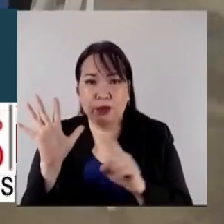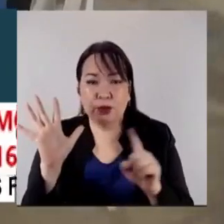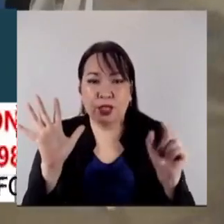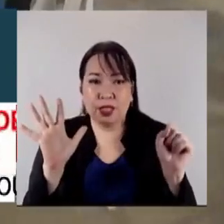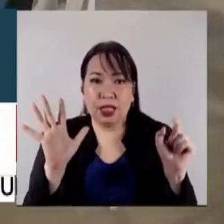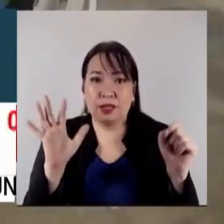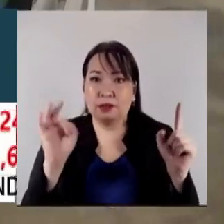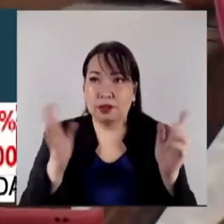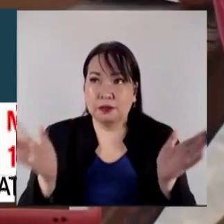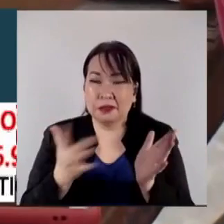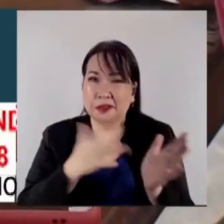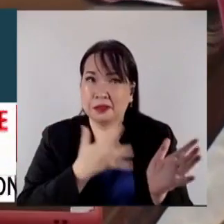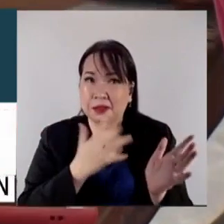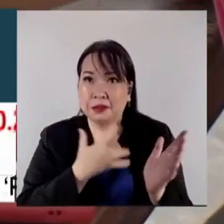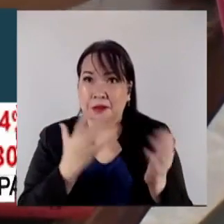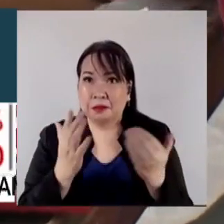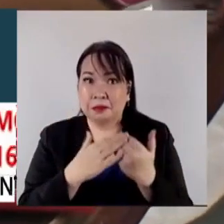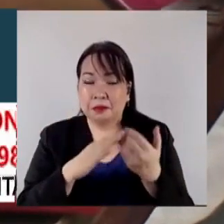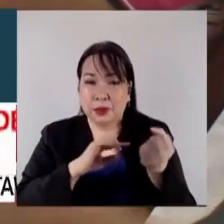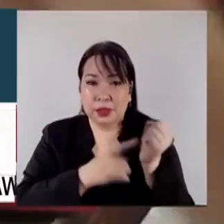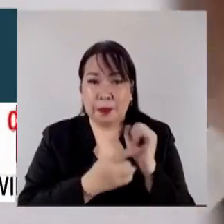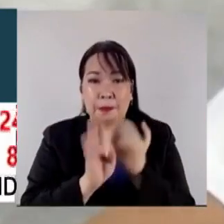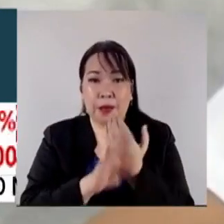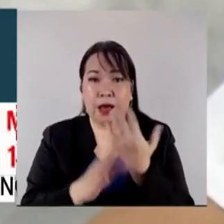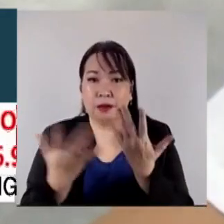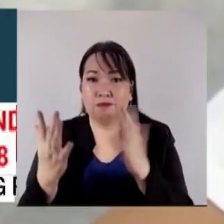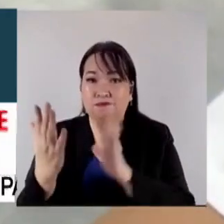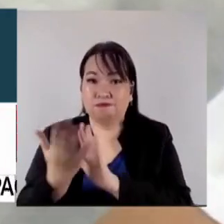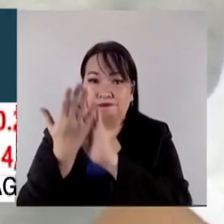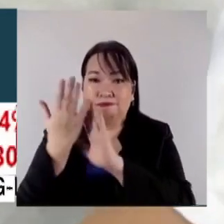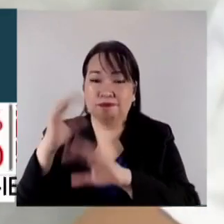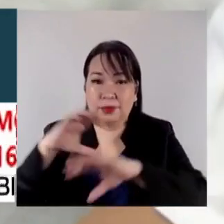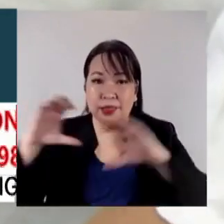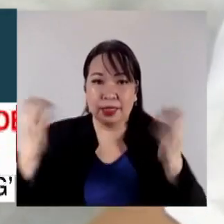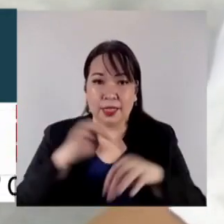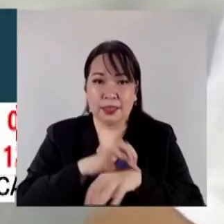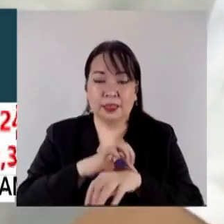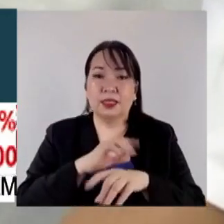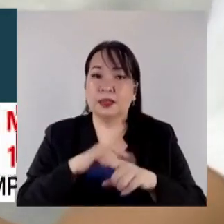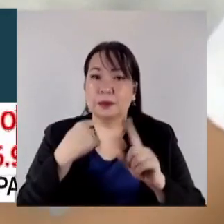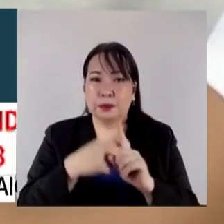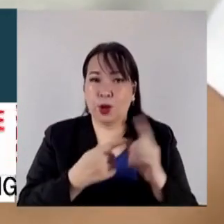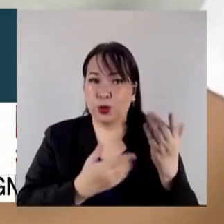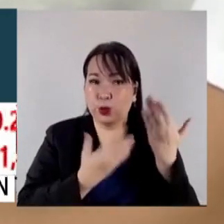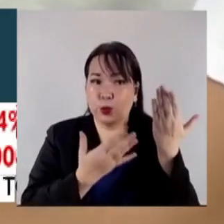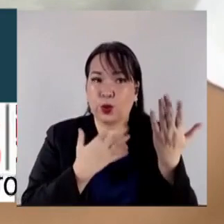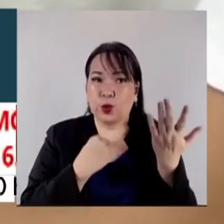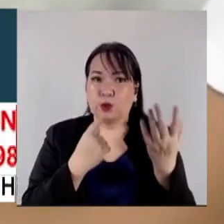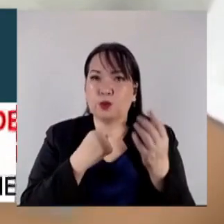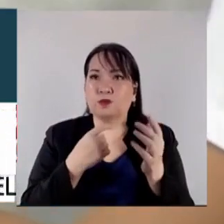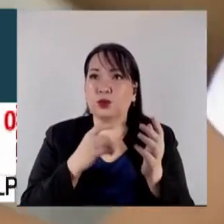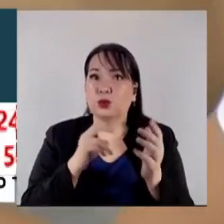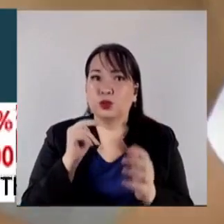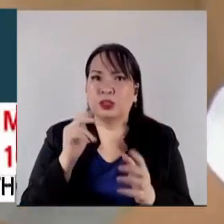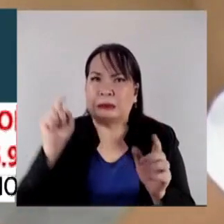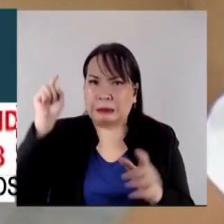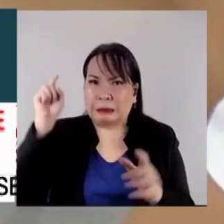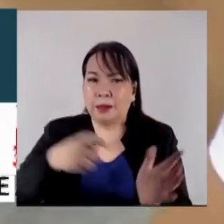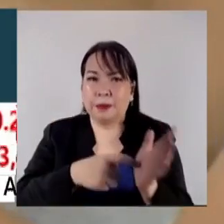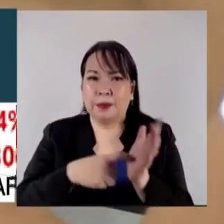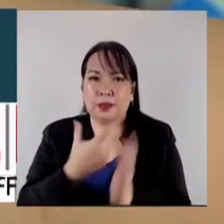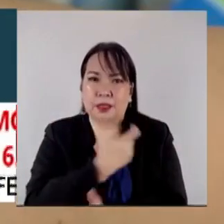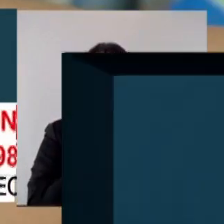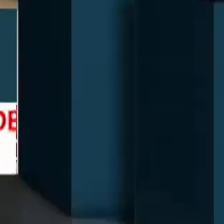the Omicron threat. He also supports the proposal to mandate vaccinations with a renewed threat of a variant-driven